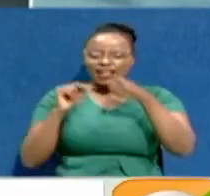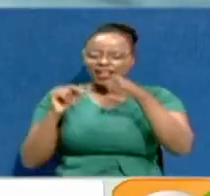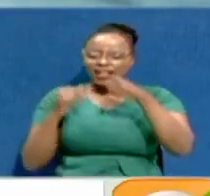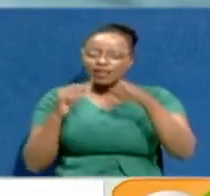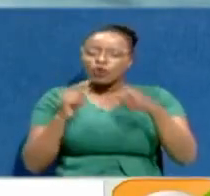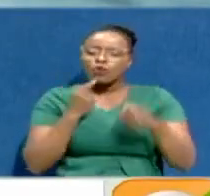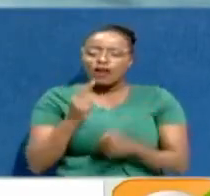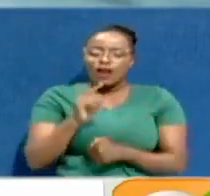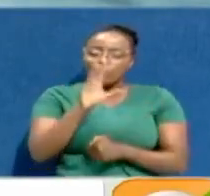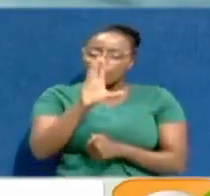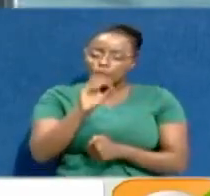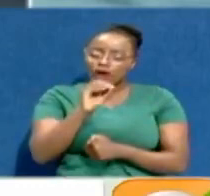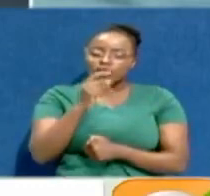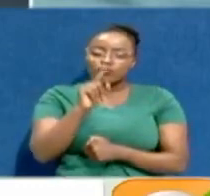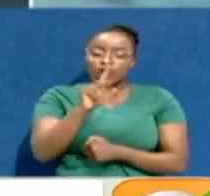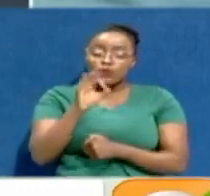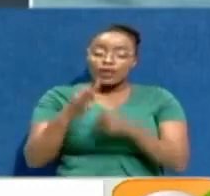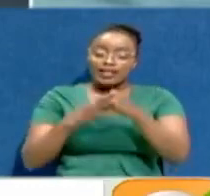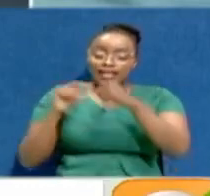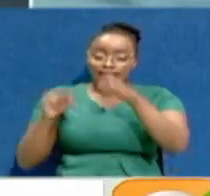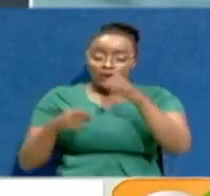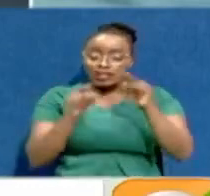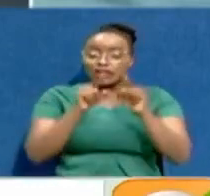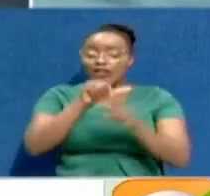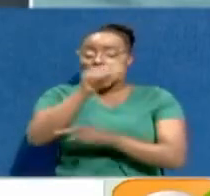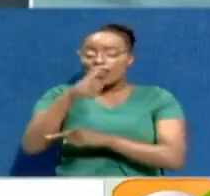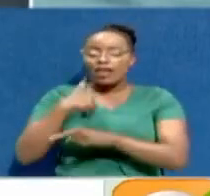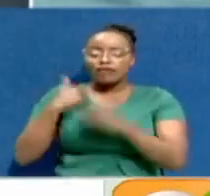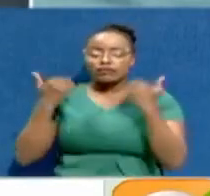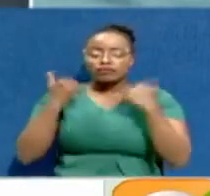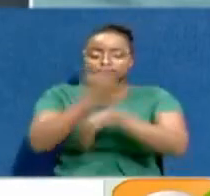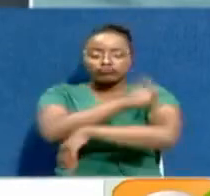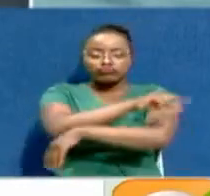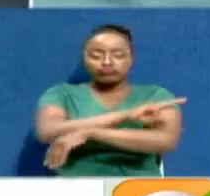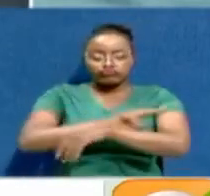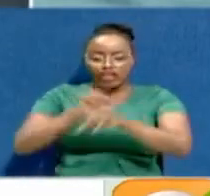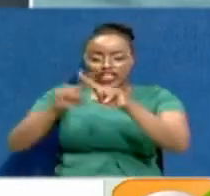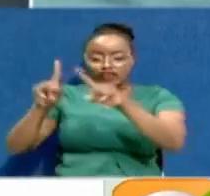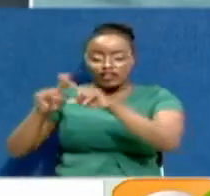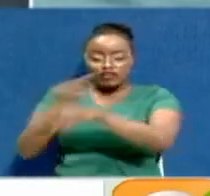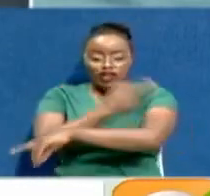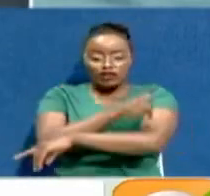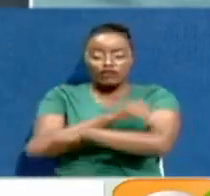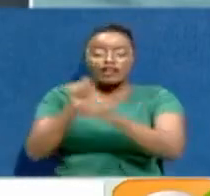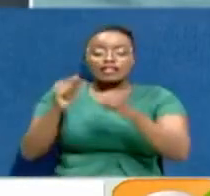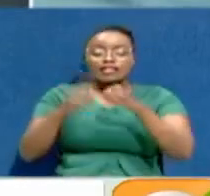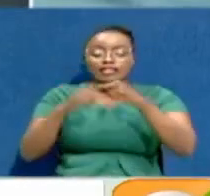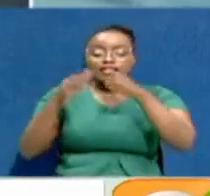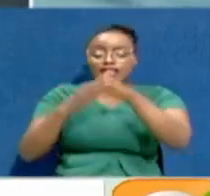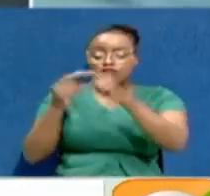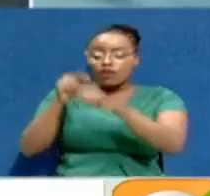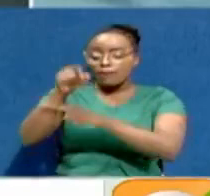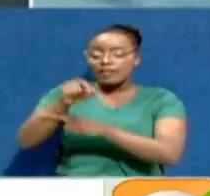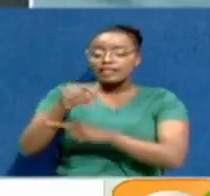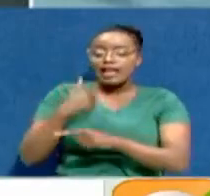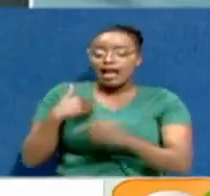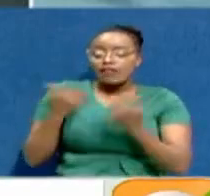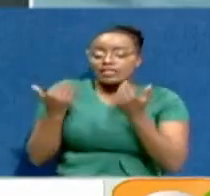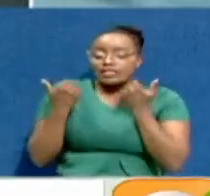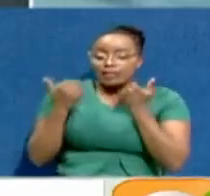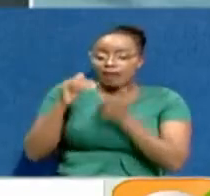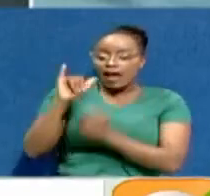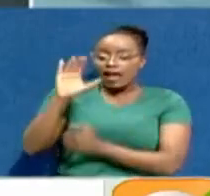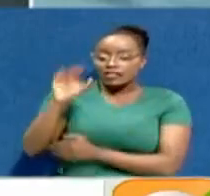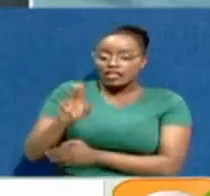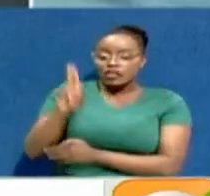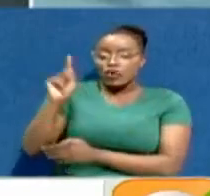108,827. Additionally, 488 have been admitted in various facilities in the country, 69 among them being in the intensive care